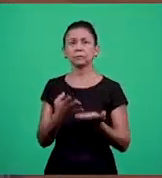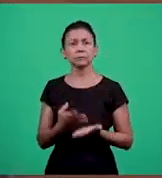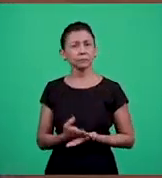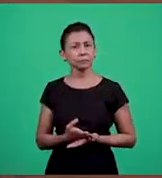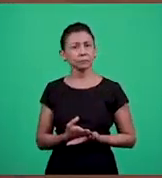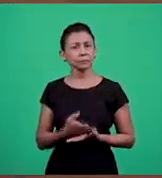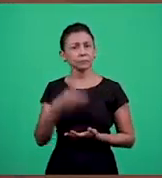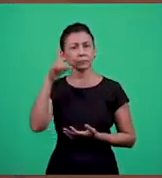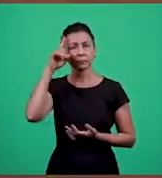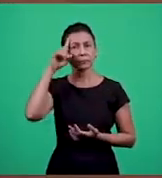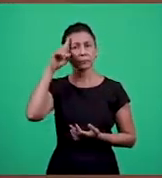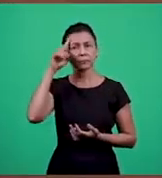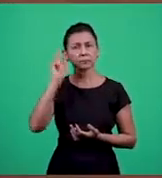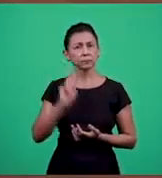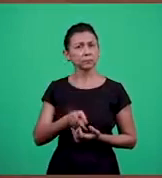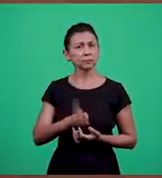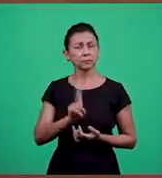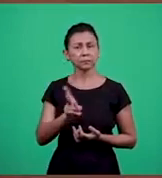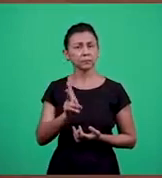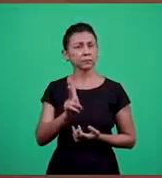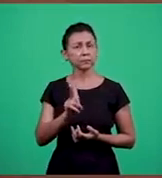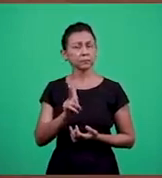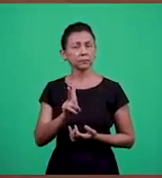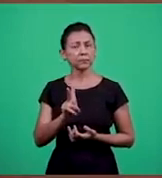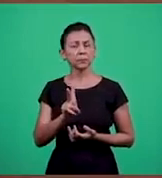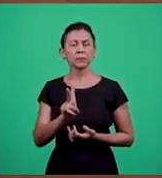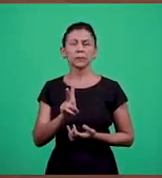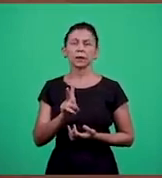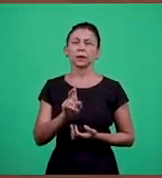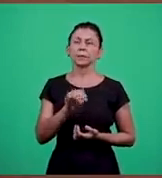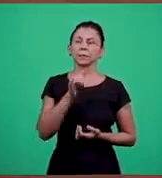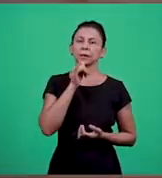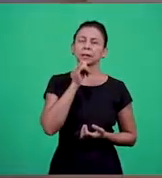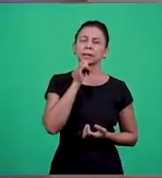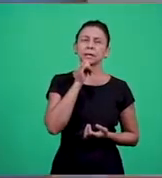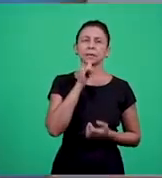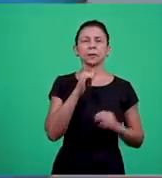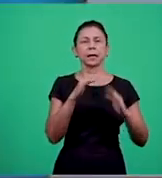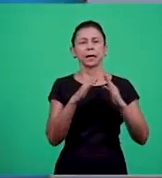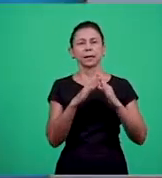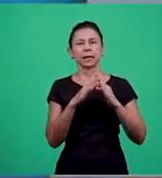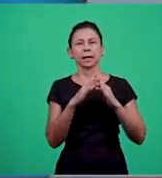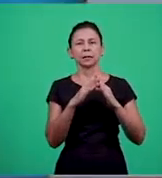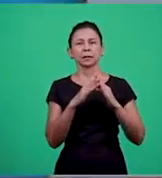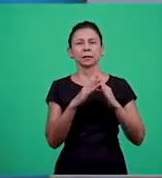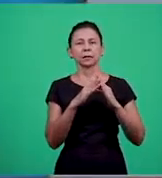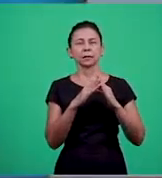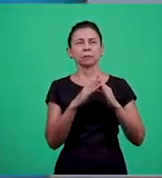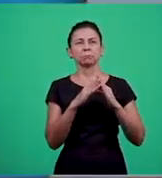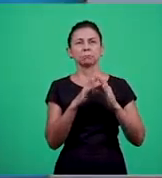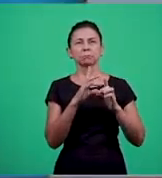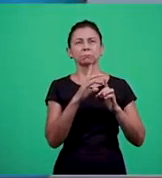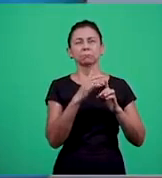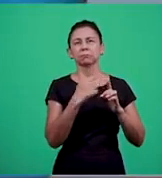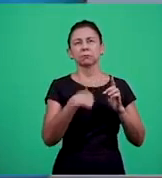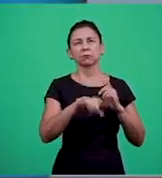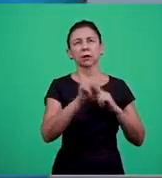time. The pleading of the blood of Jesus is very important, and God will bless us and our